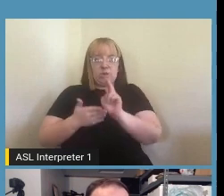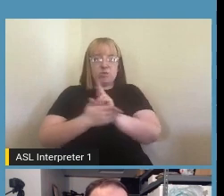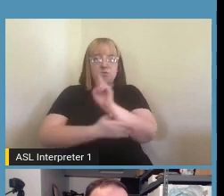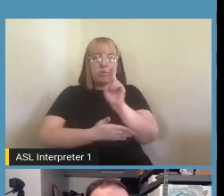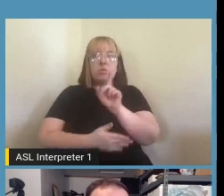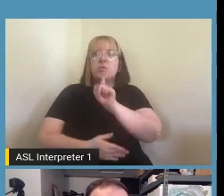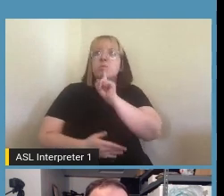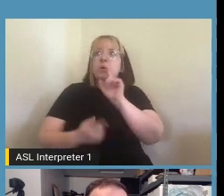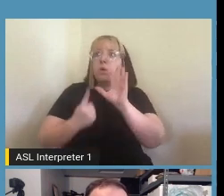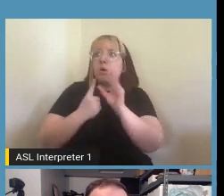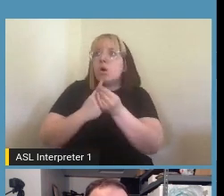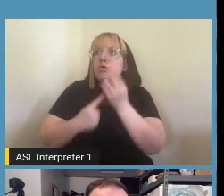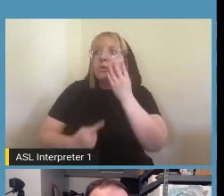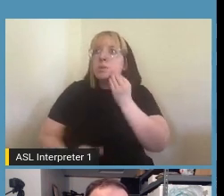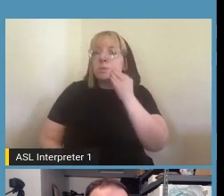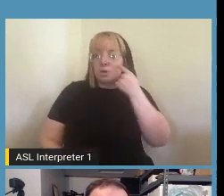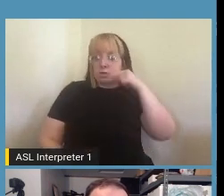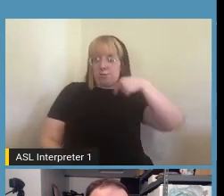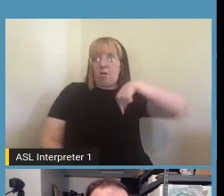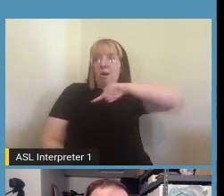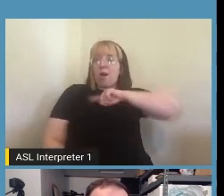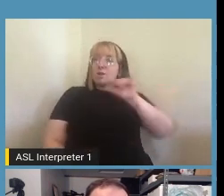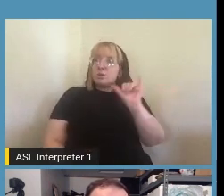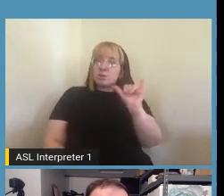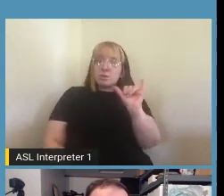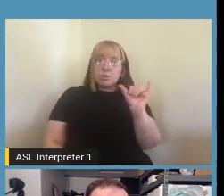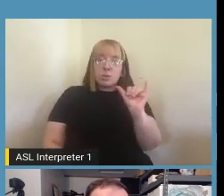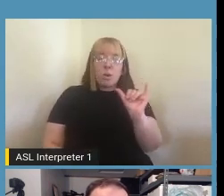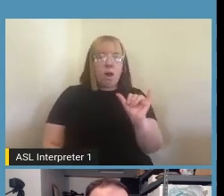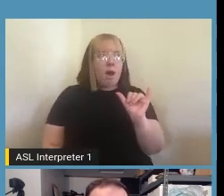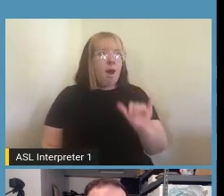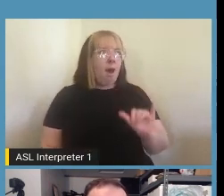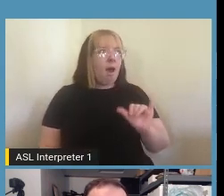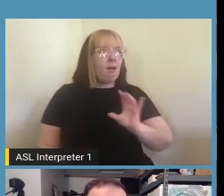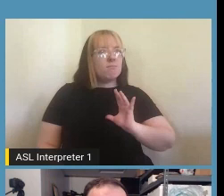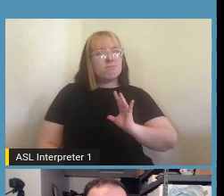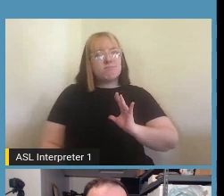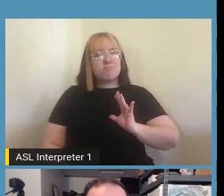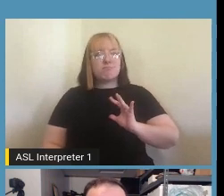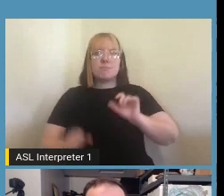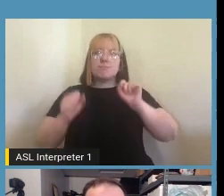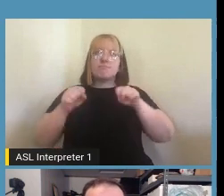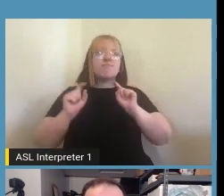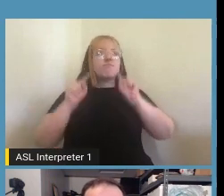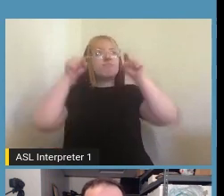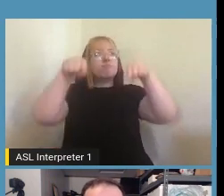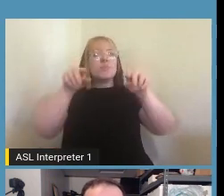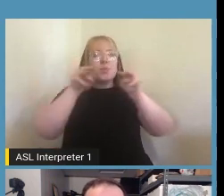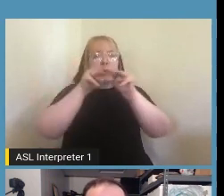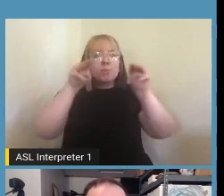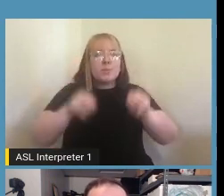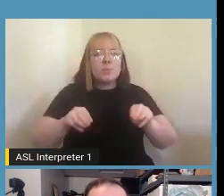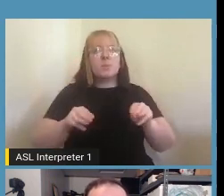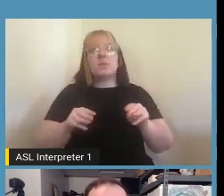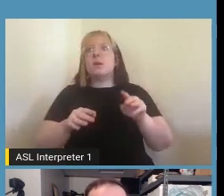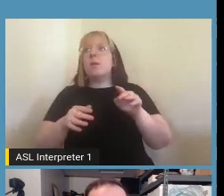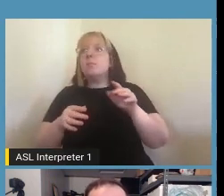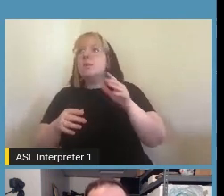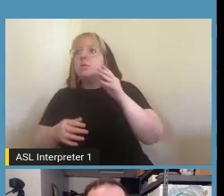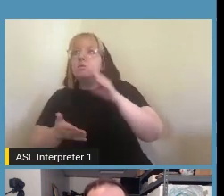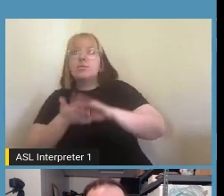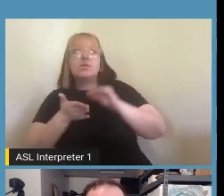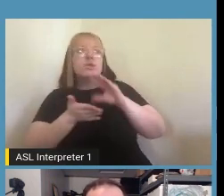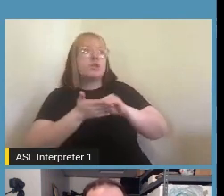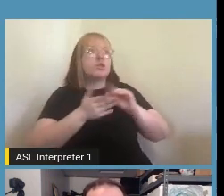cultural experience for us, and this is a way that we can just go be at the museum. And then the goal really was